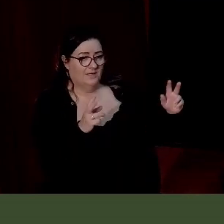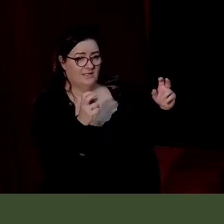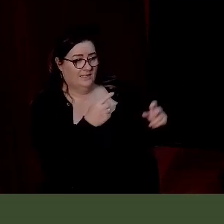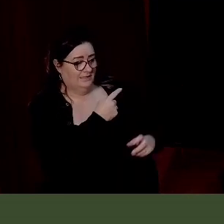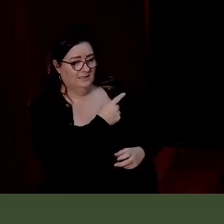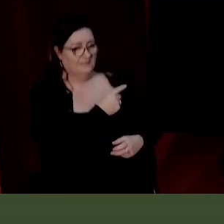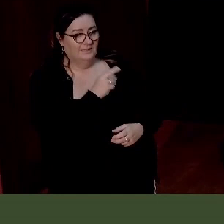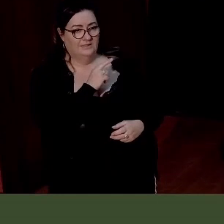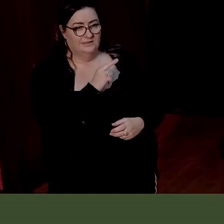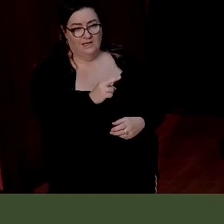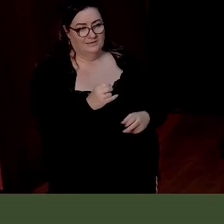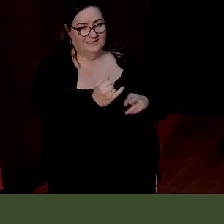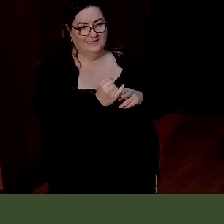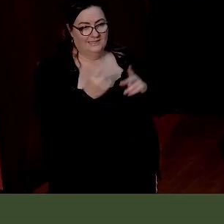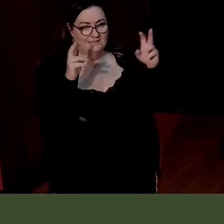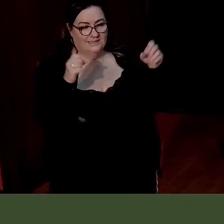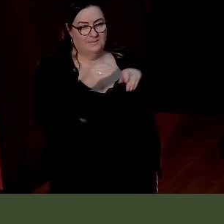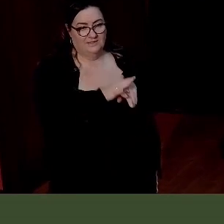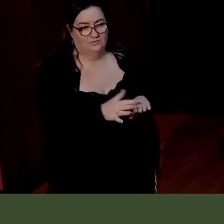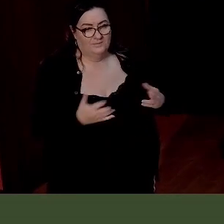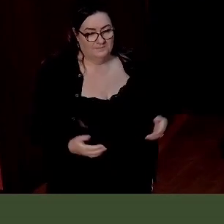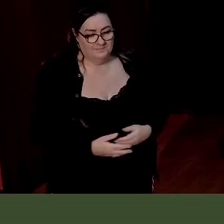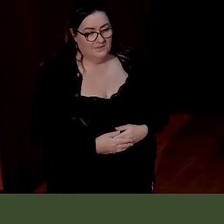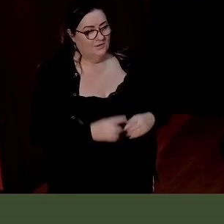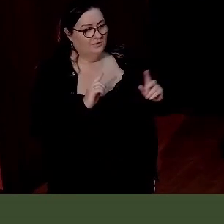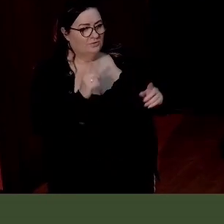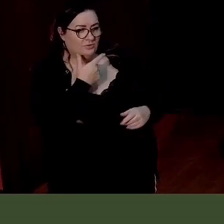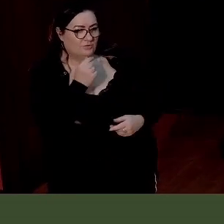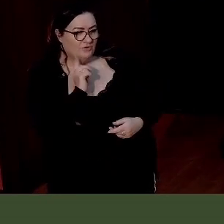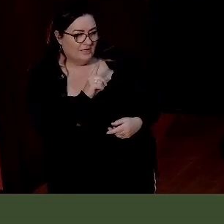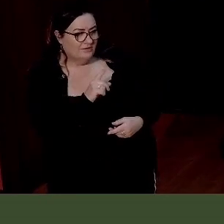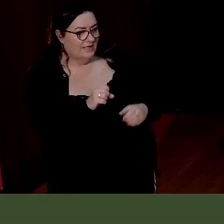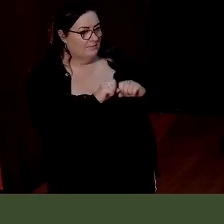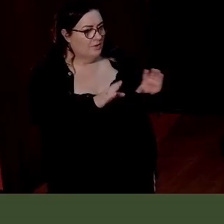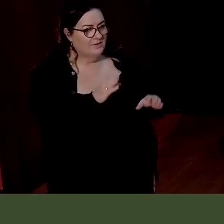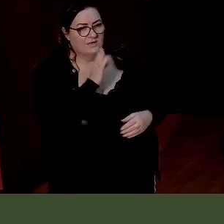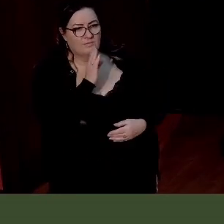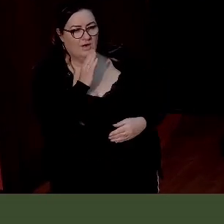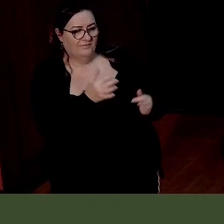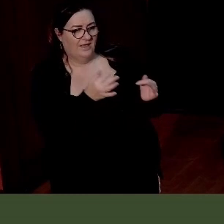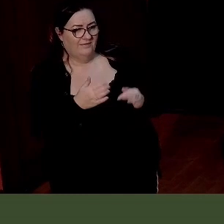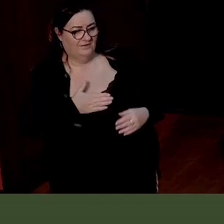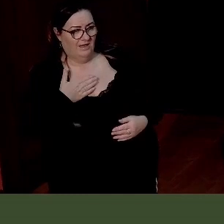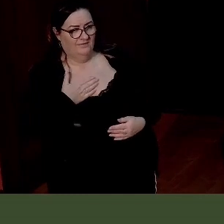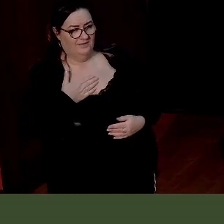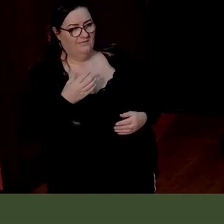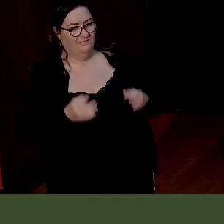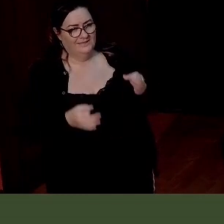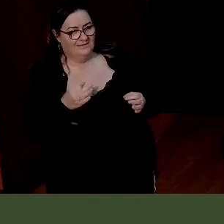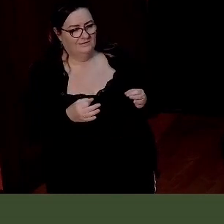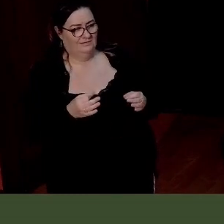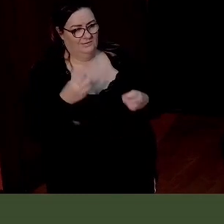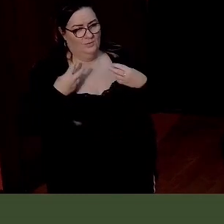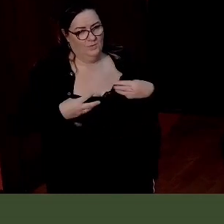my title, Not in the Mainstream, through the lens of gender and more particularly the public and private afterlives of political